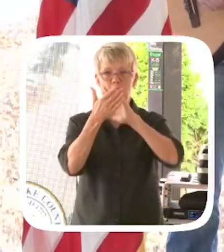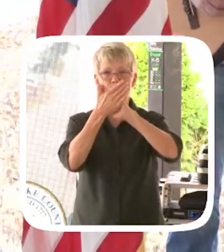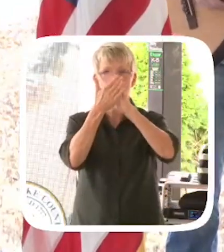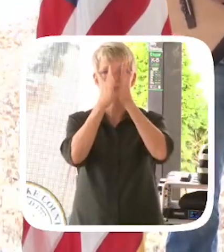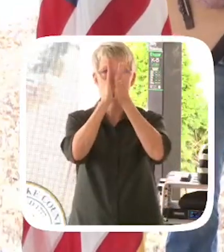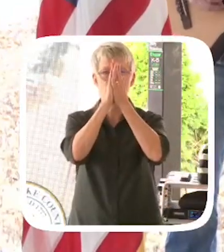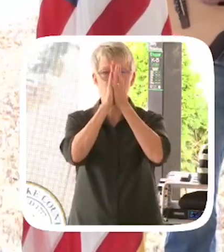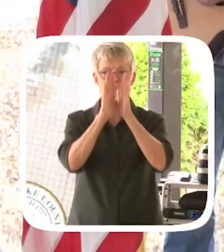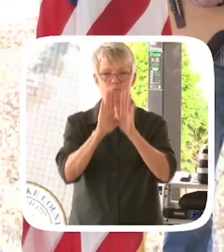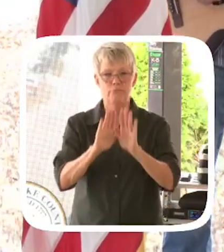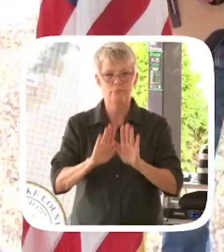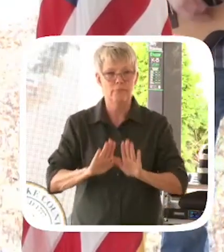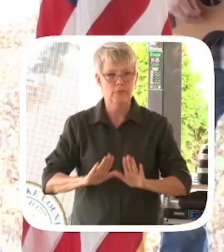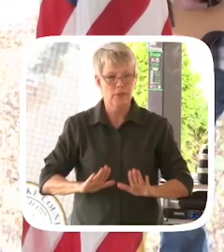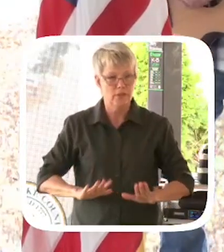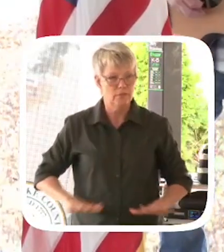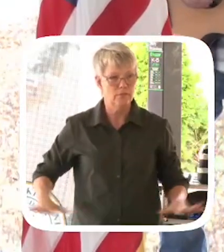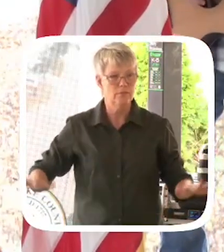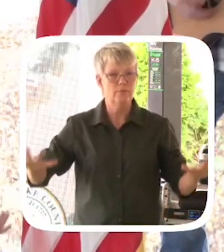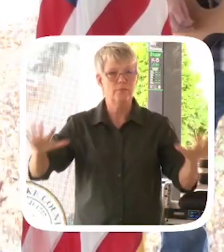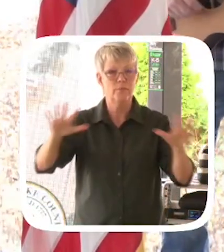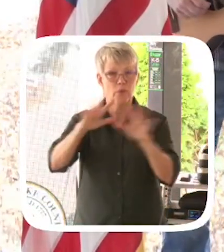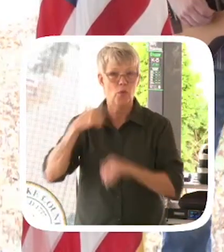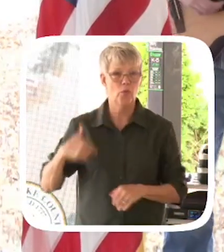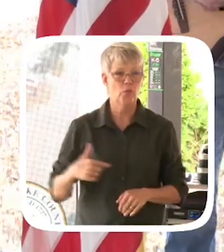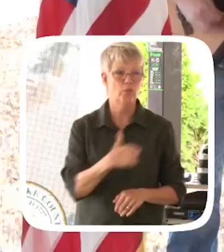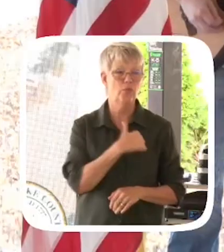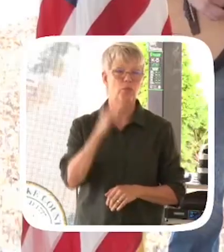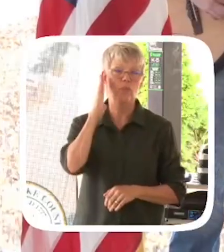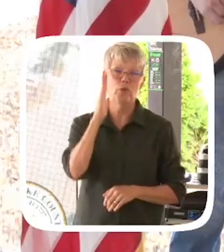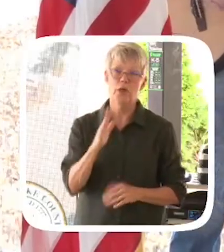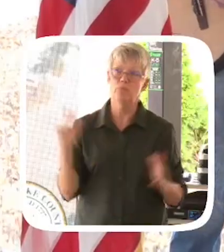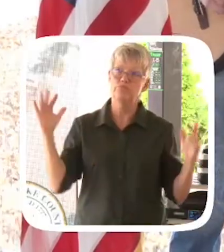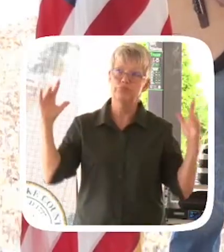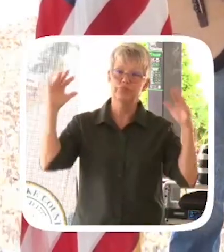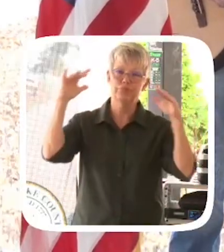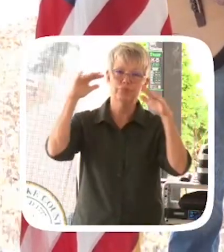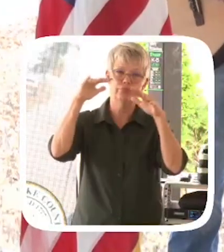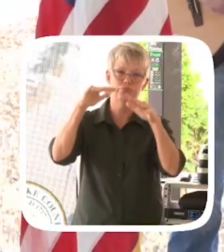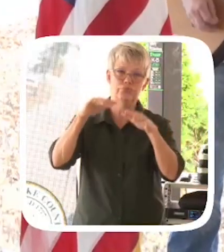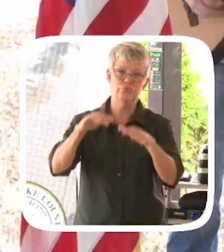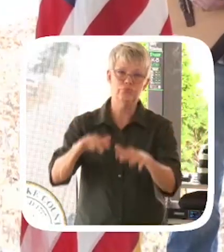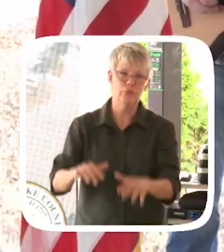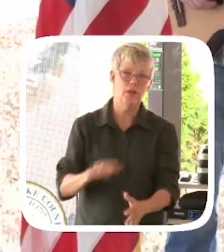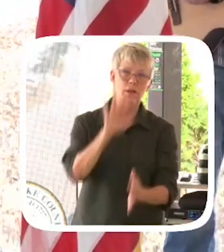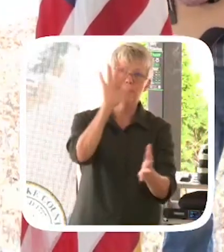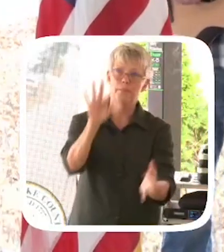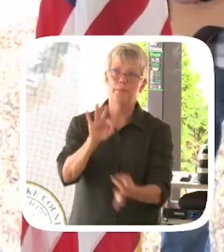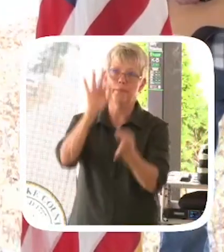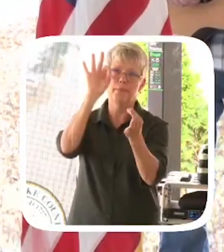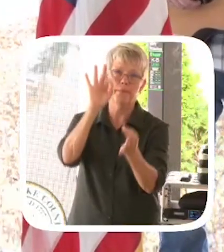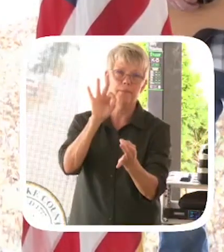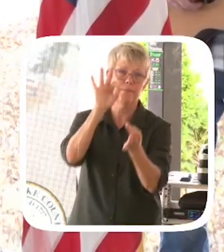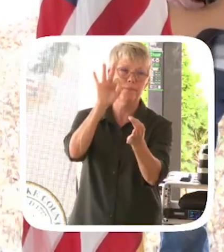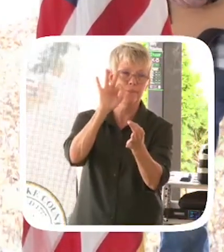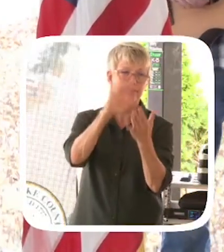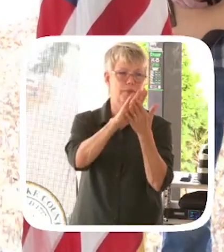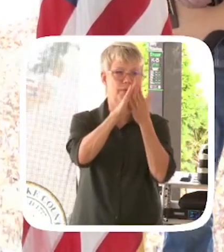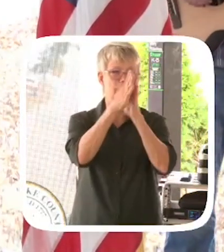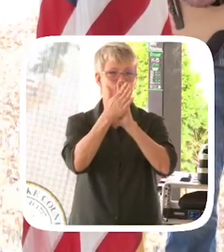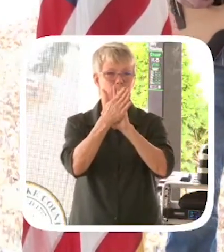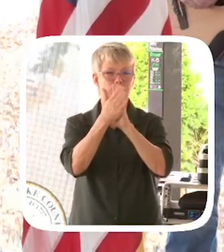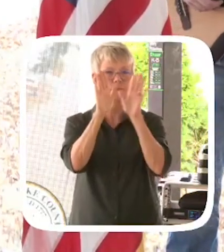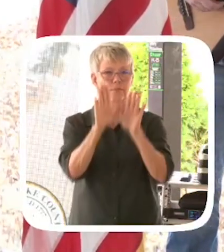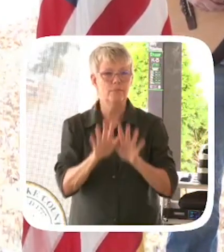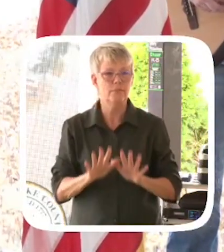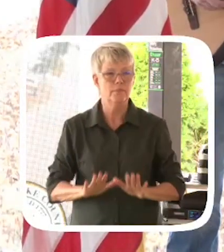Bind us together and be our perfect peace. Though the tempest